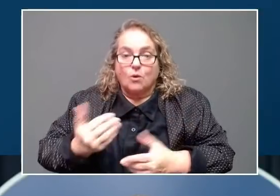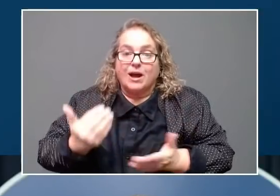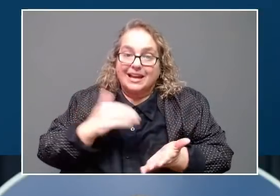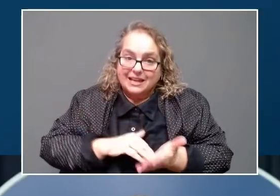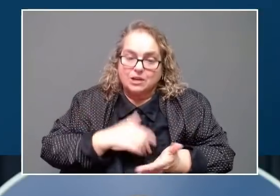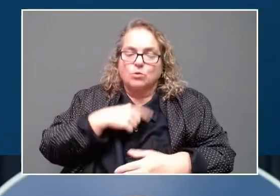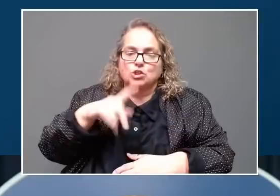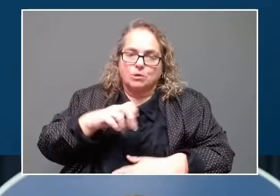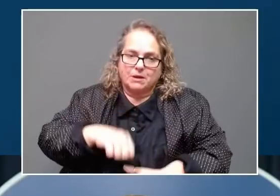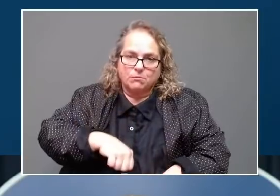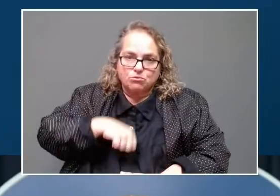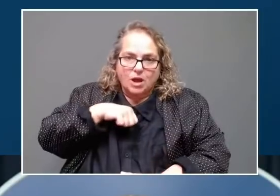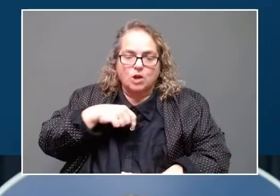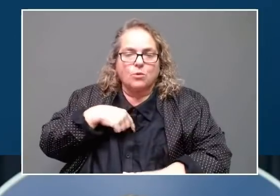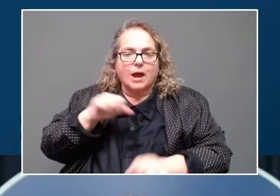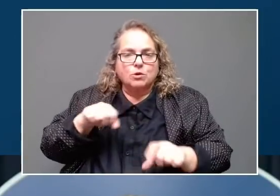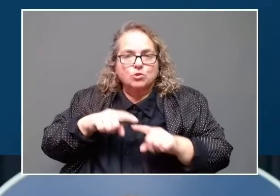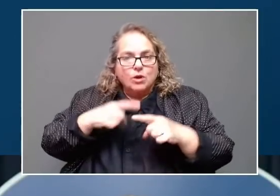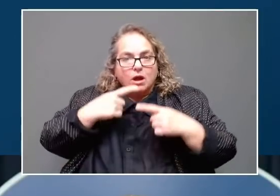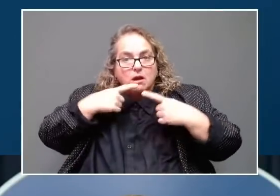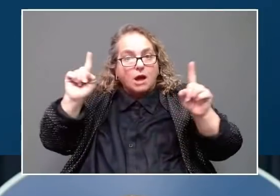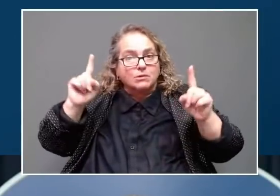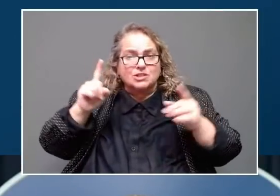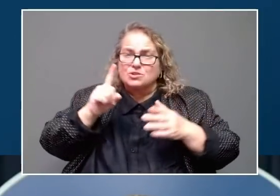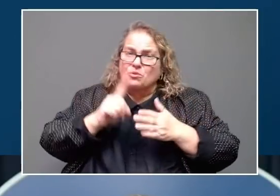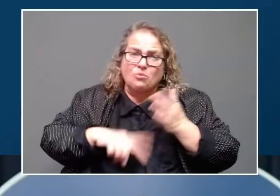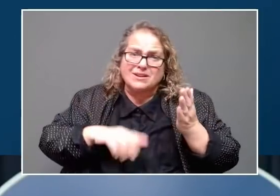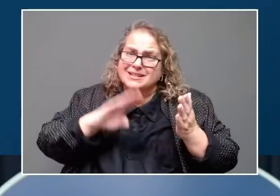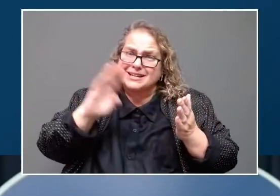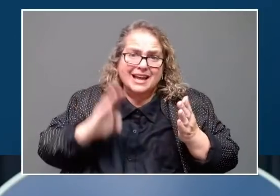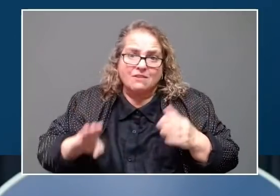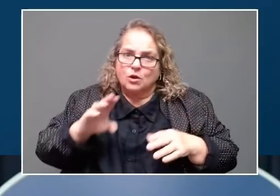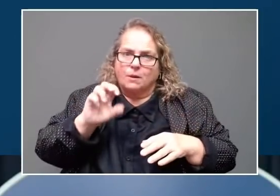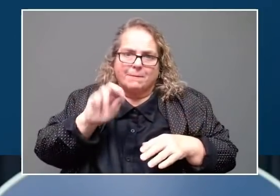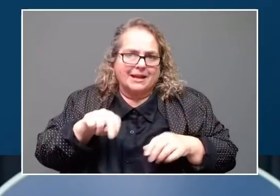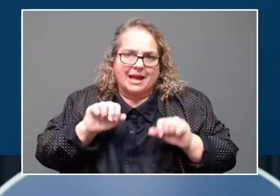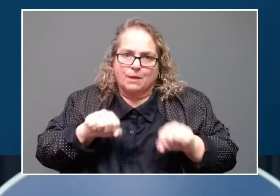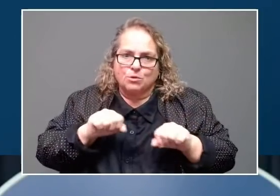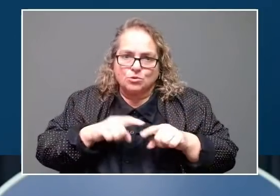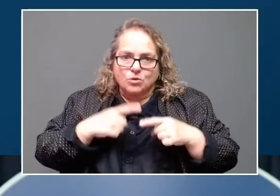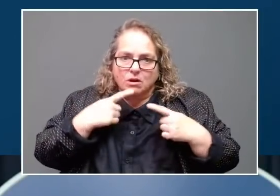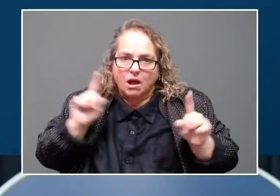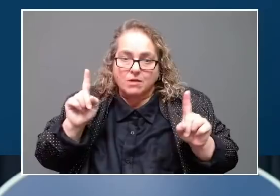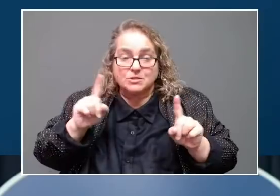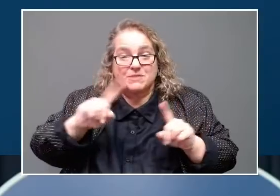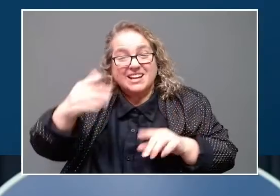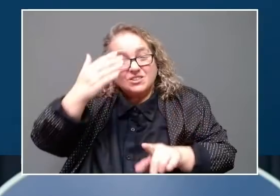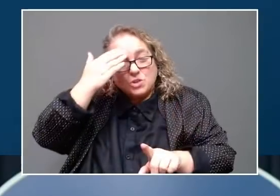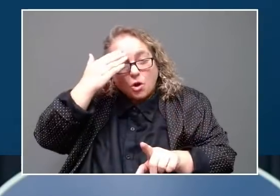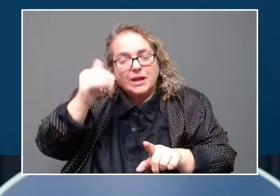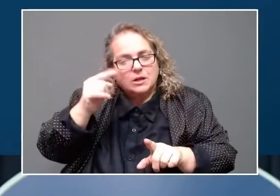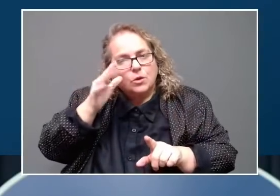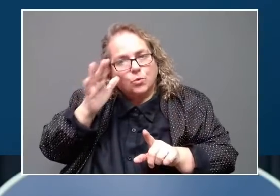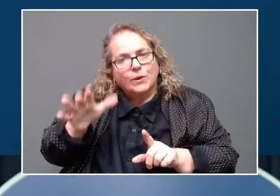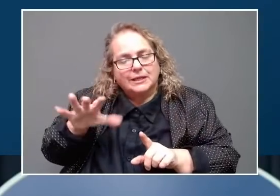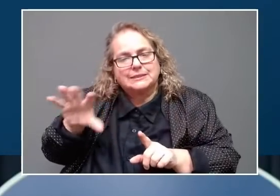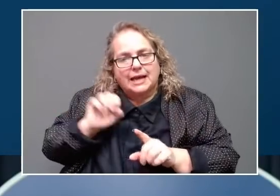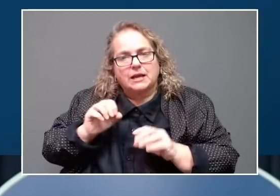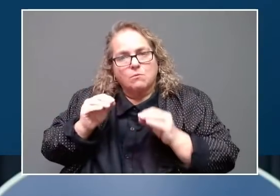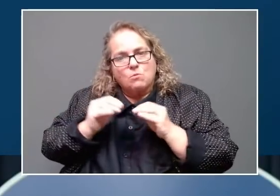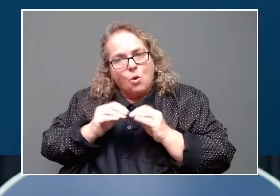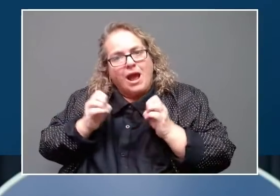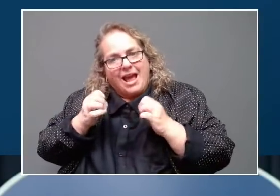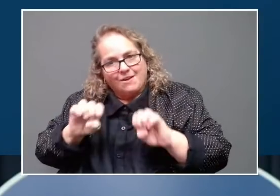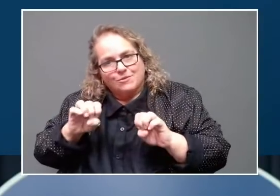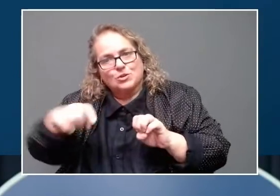that we've been able to accomplish what's never been accomplished, but knowing that it's going to take even more. Of the other areas that have gone up